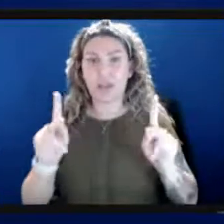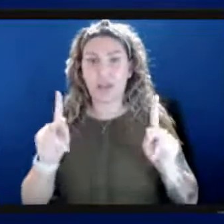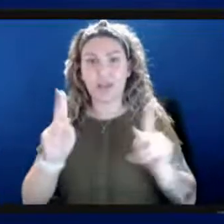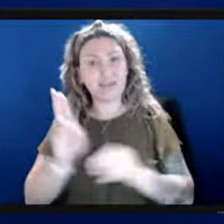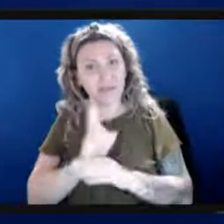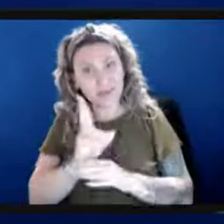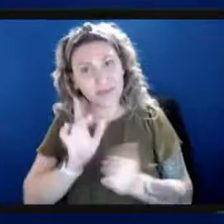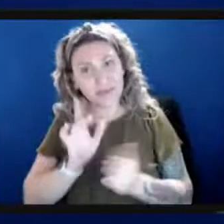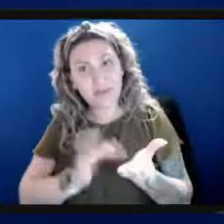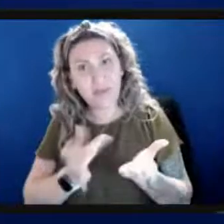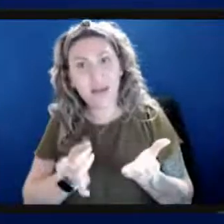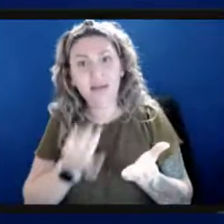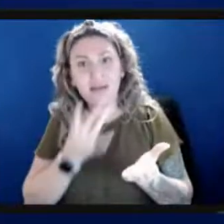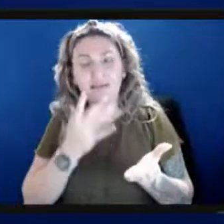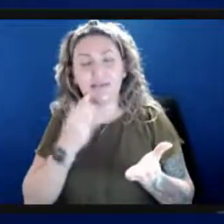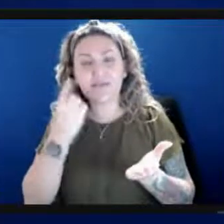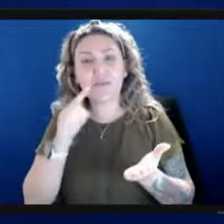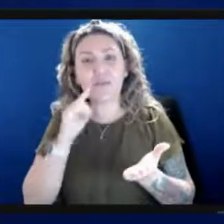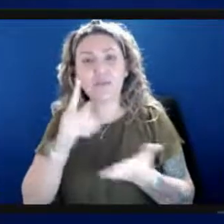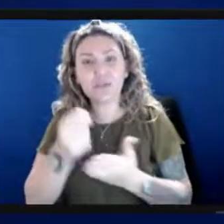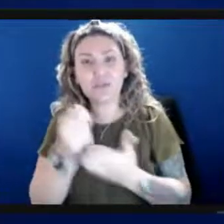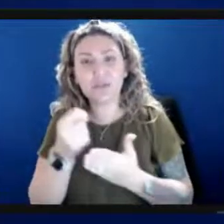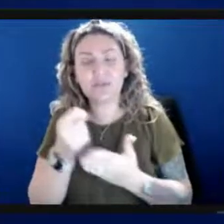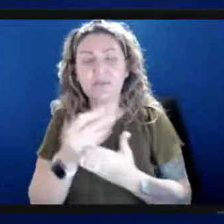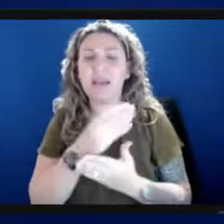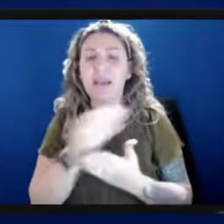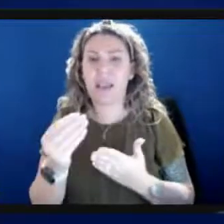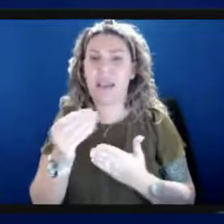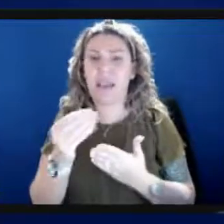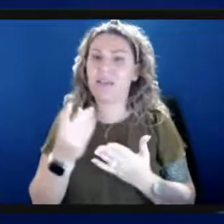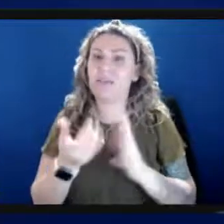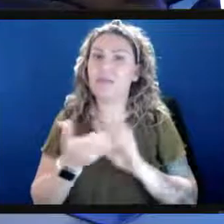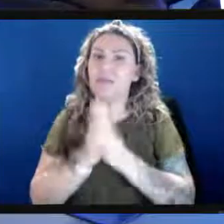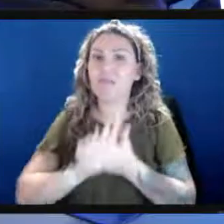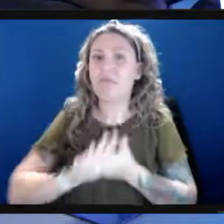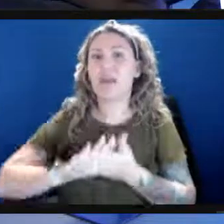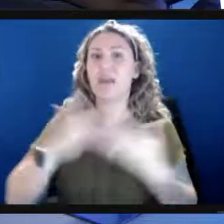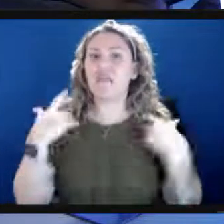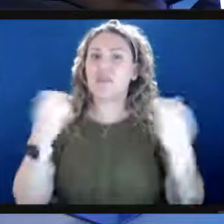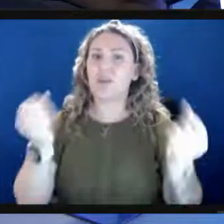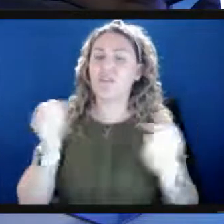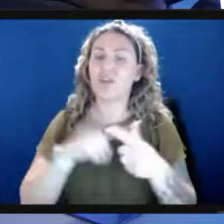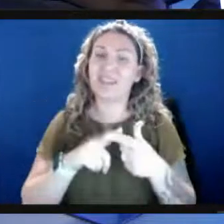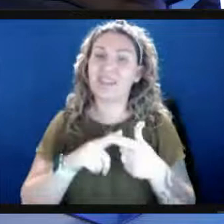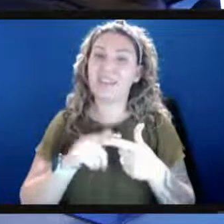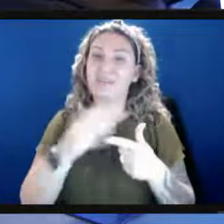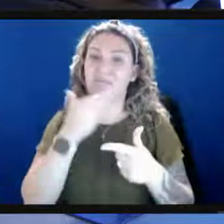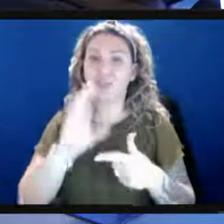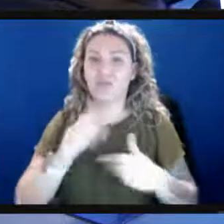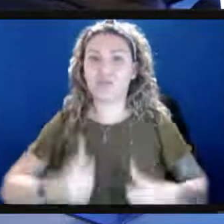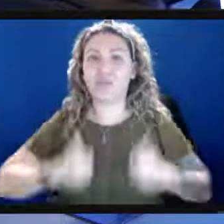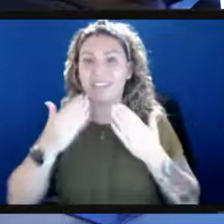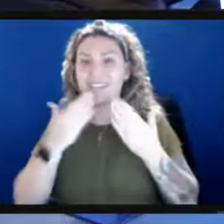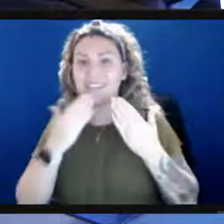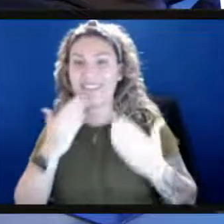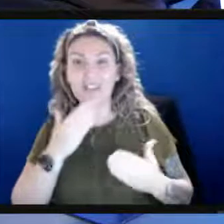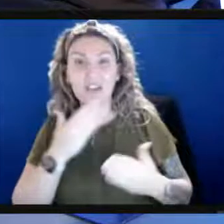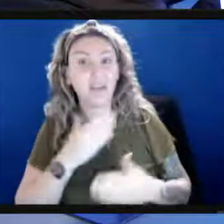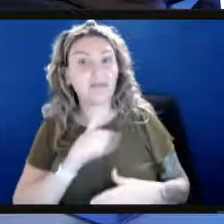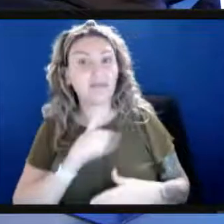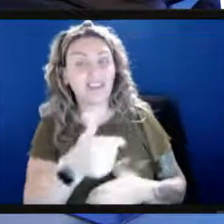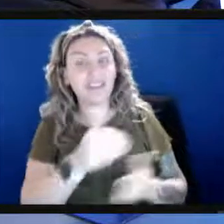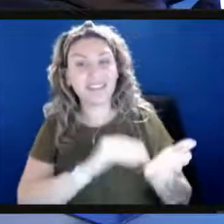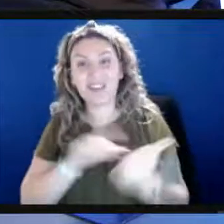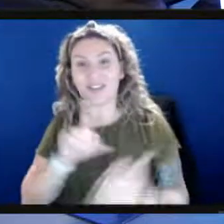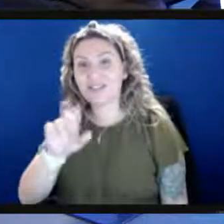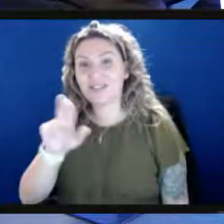get the treatment and then get into recovery and do better with their lives. All right. Thank you for being on as well. And Dr. Douglas, I'm going to